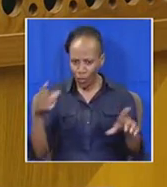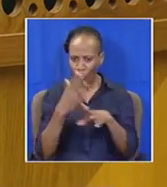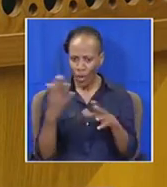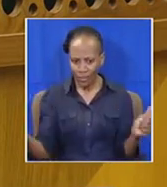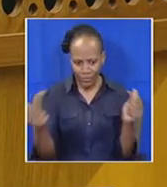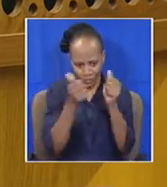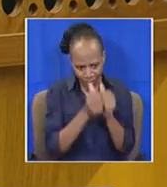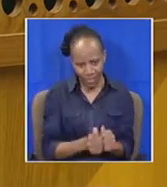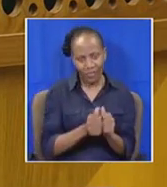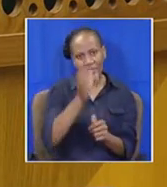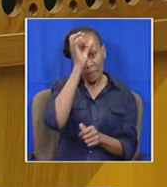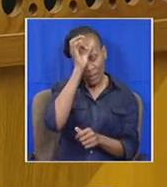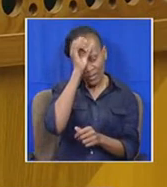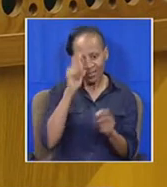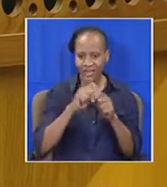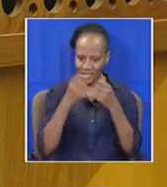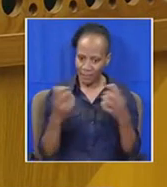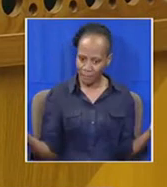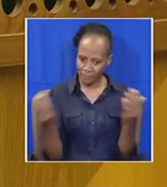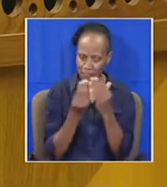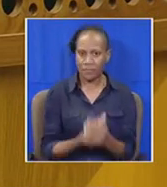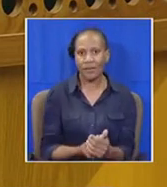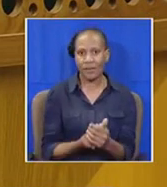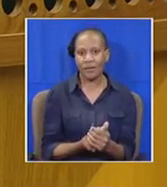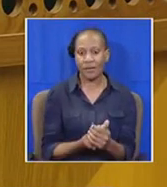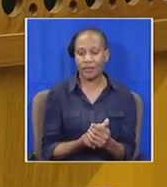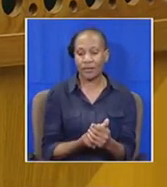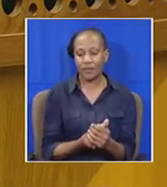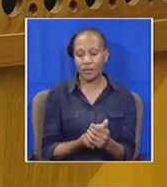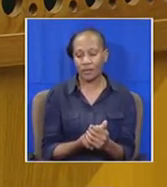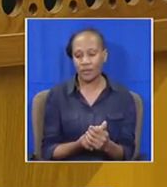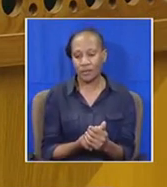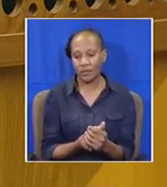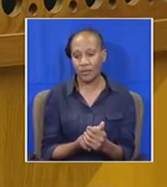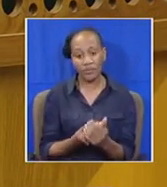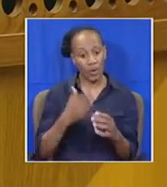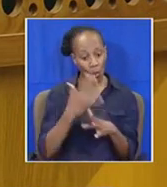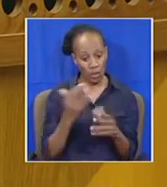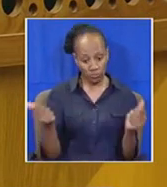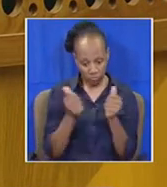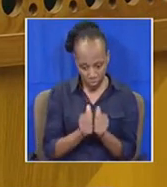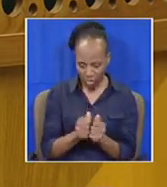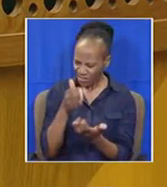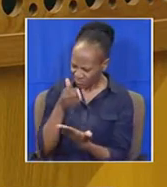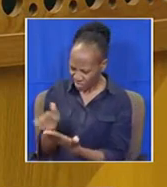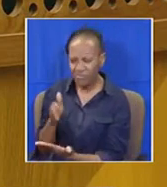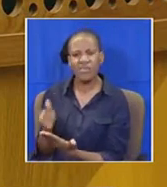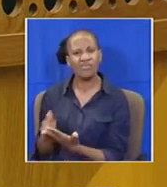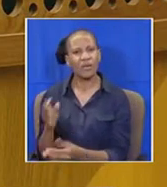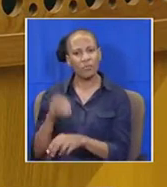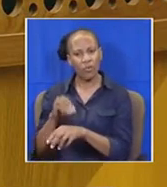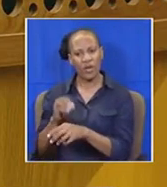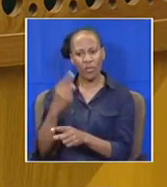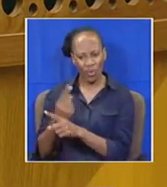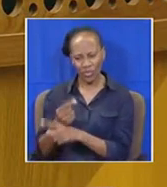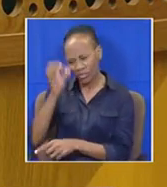the South African Police Services in their effort to stamp out these heinous acts against police officers. We